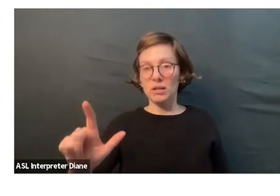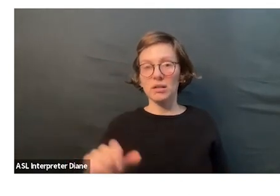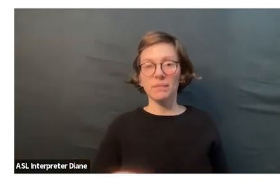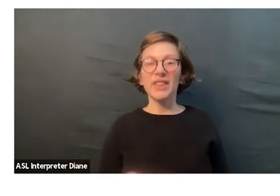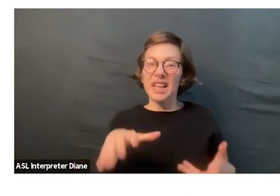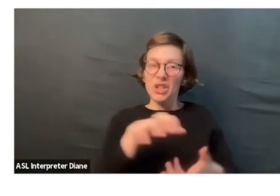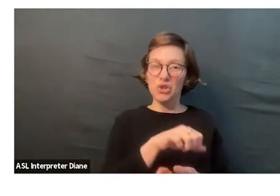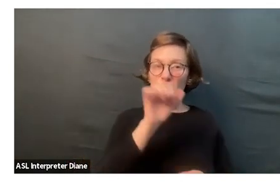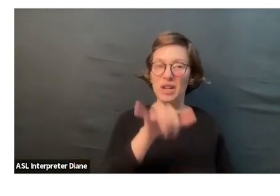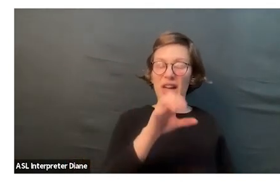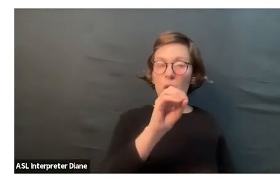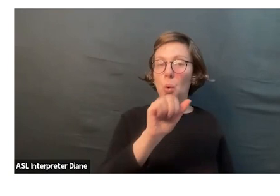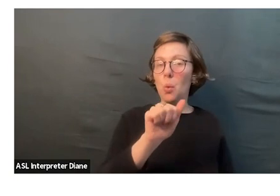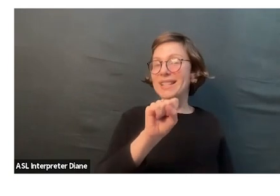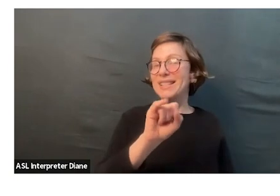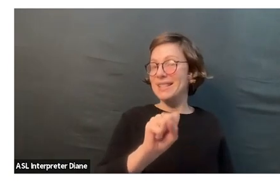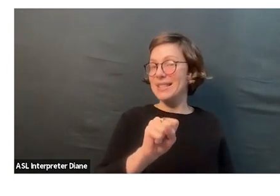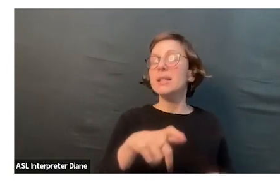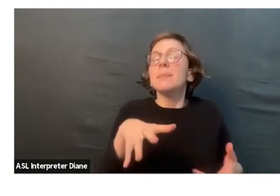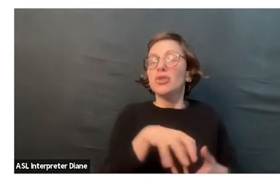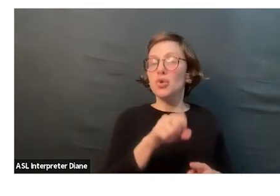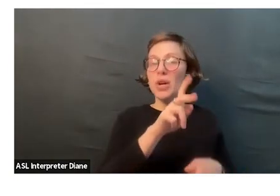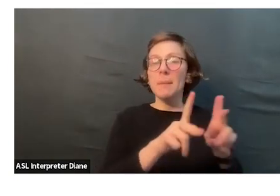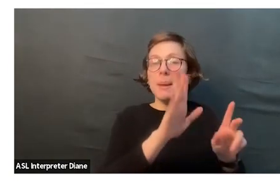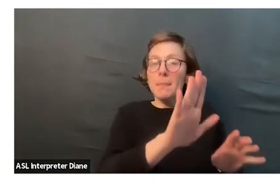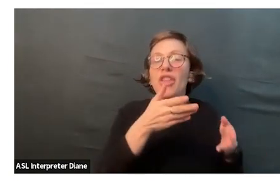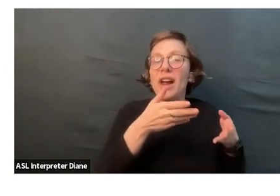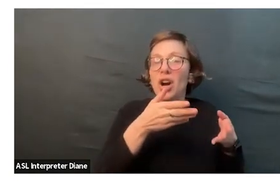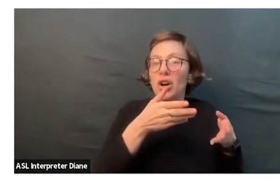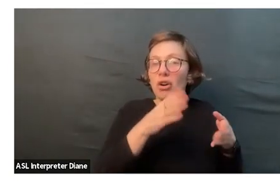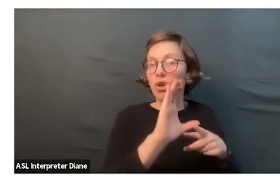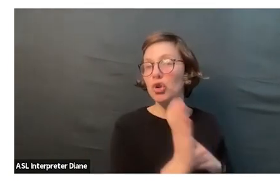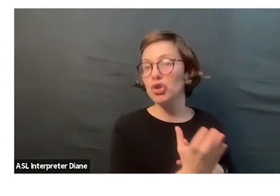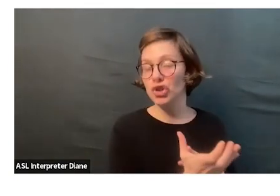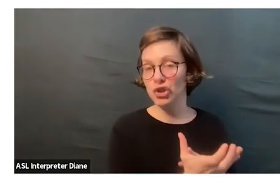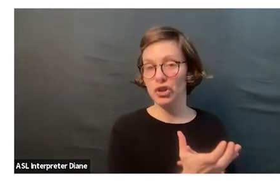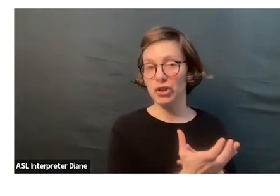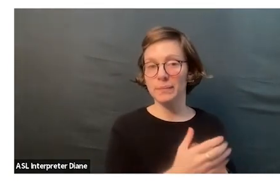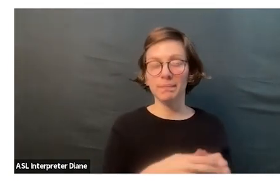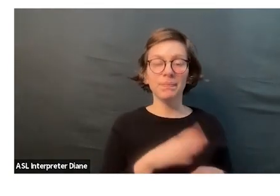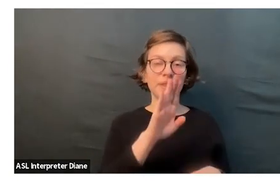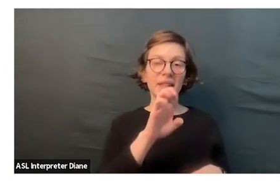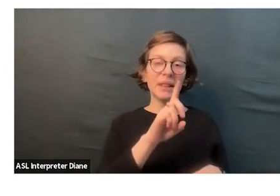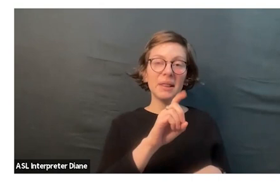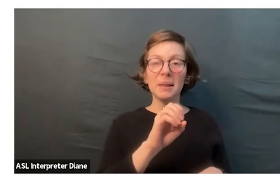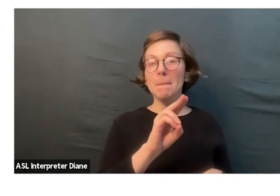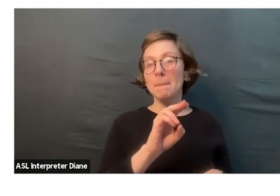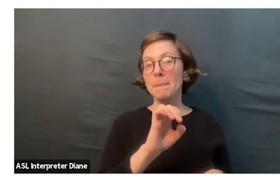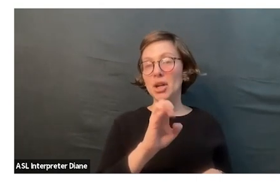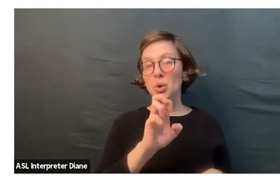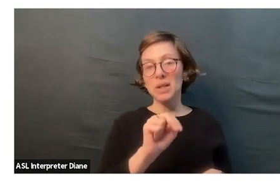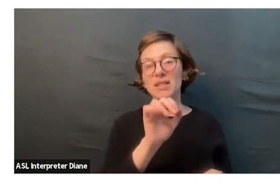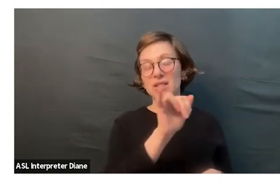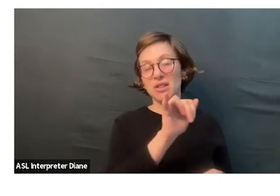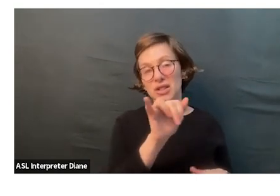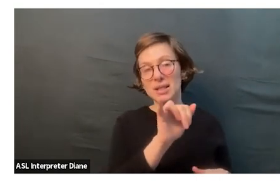And in the early archive of how these oil refinery and discovery kind of missions happened, the way in